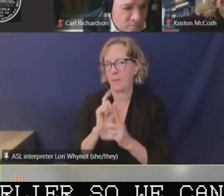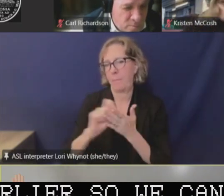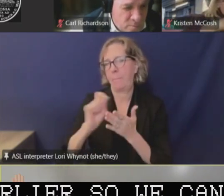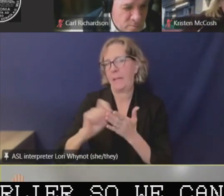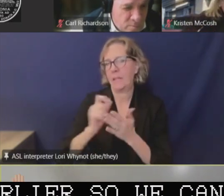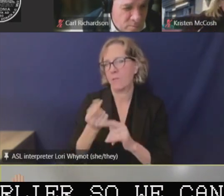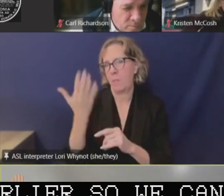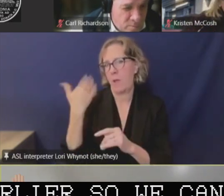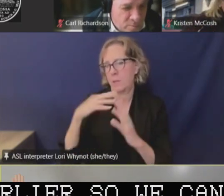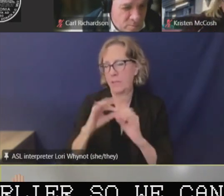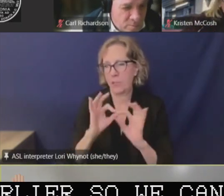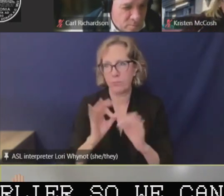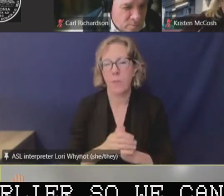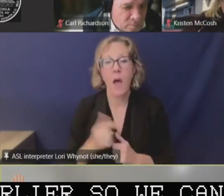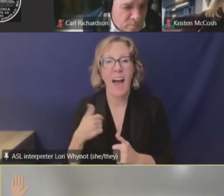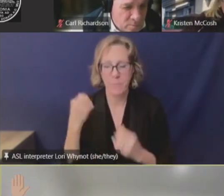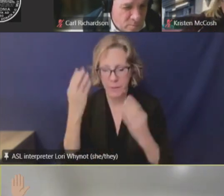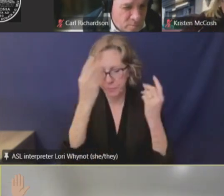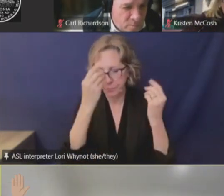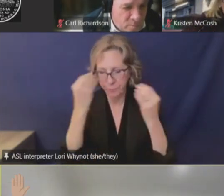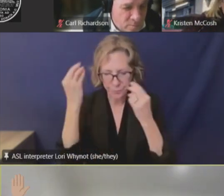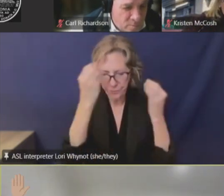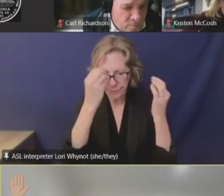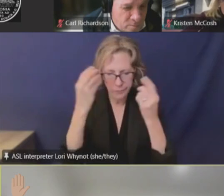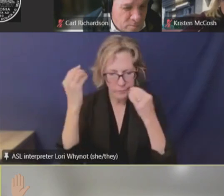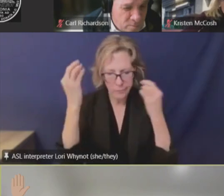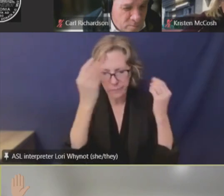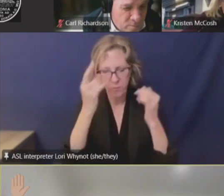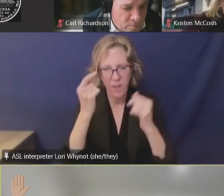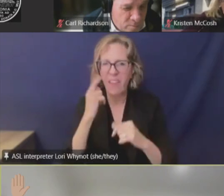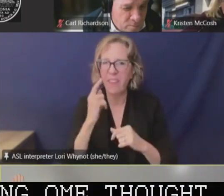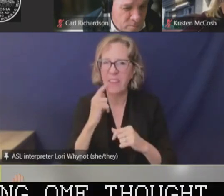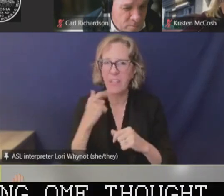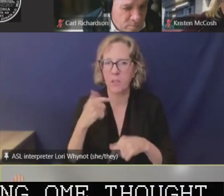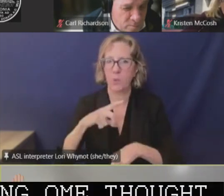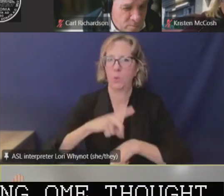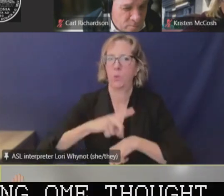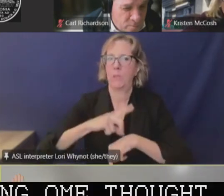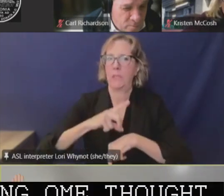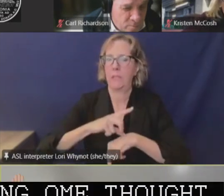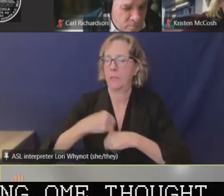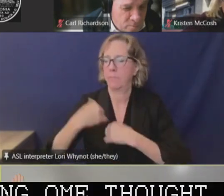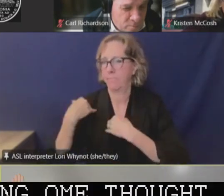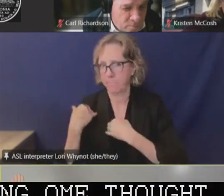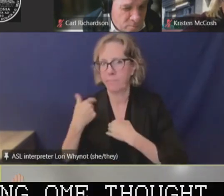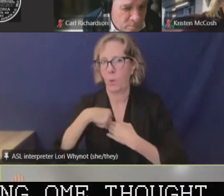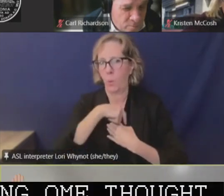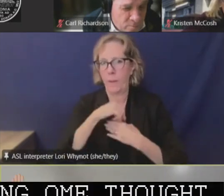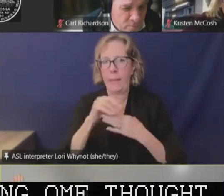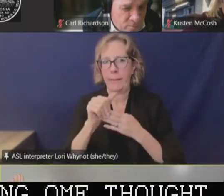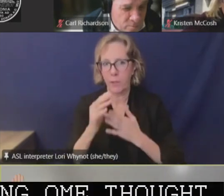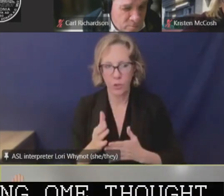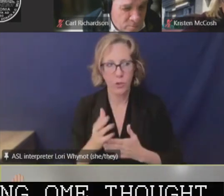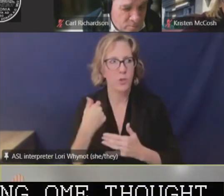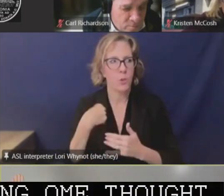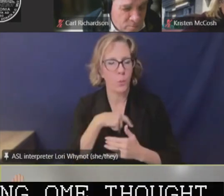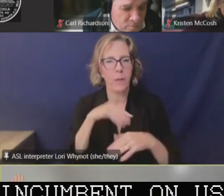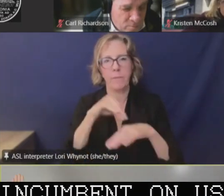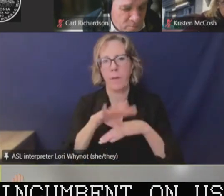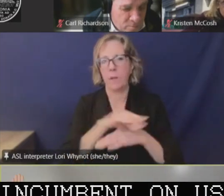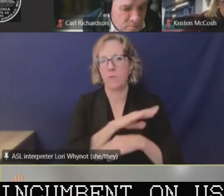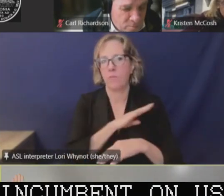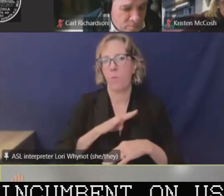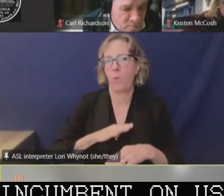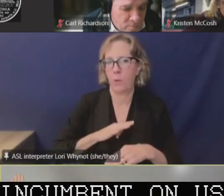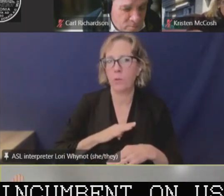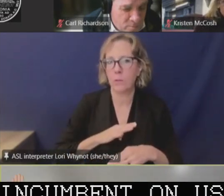into this, and I think it is incumbent on us as advisory board members and as leaders that we